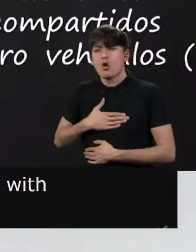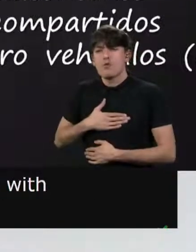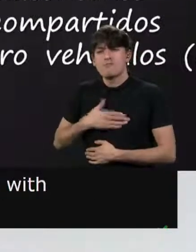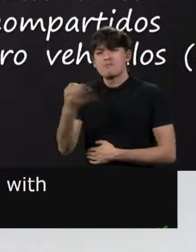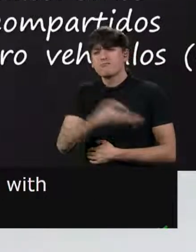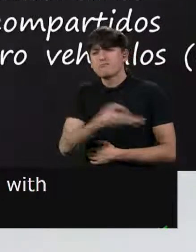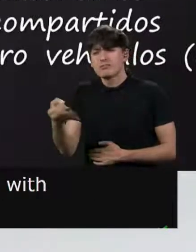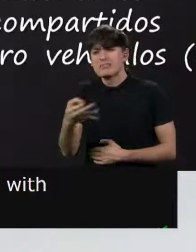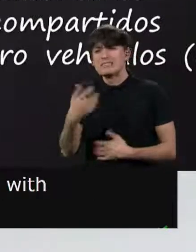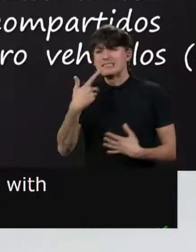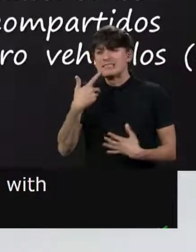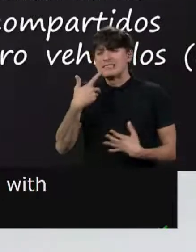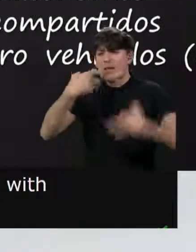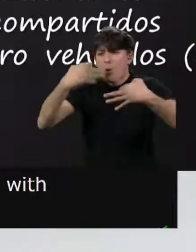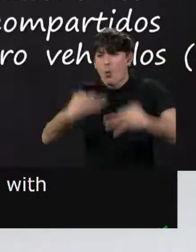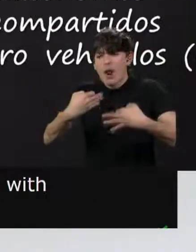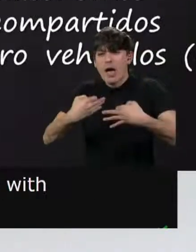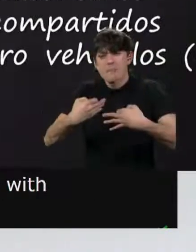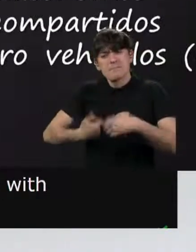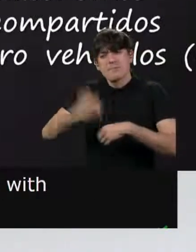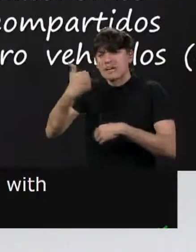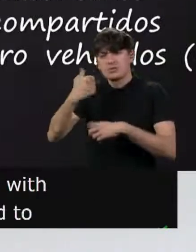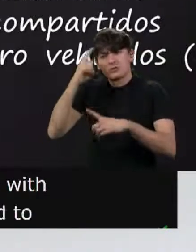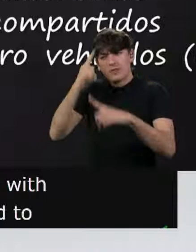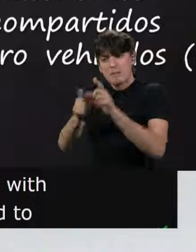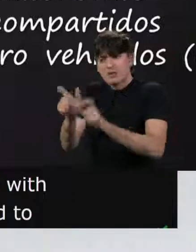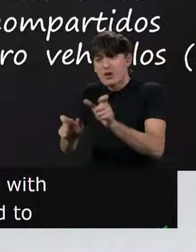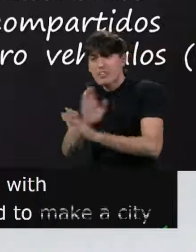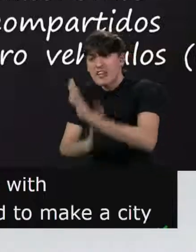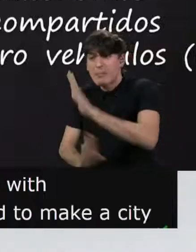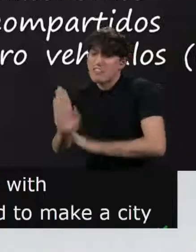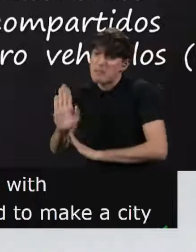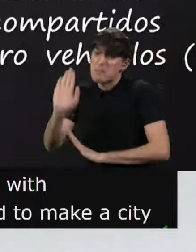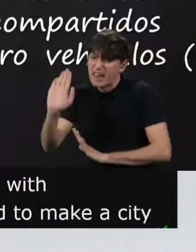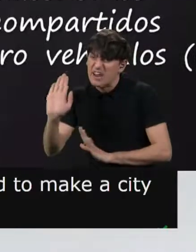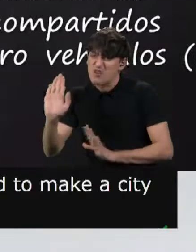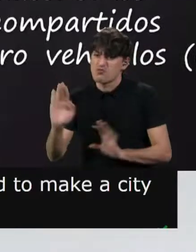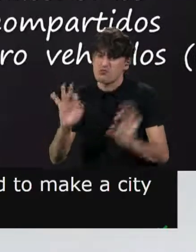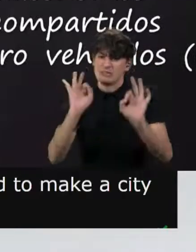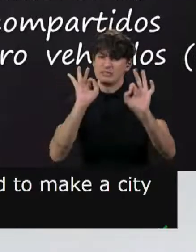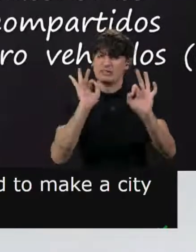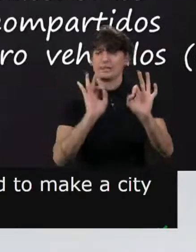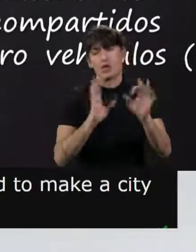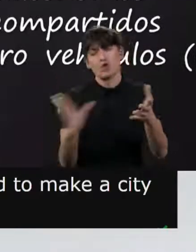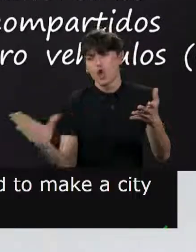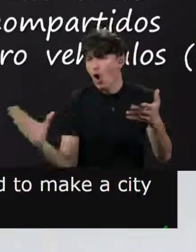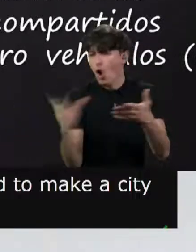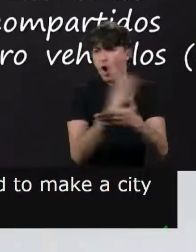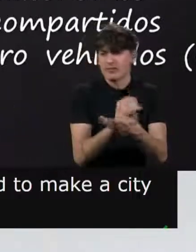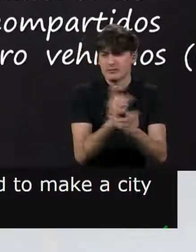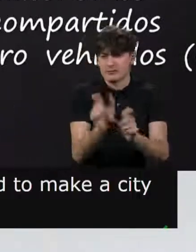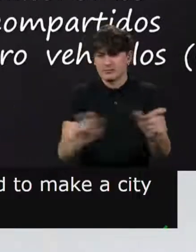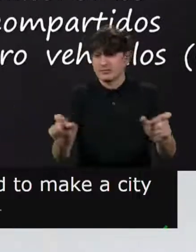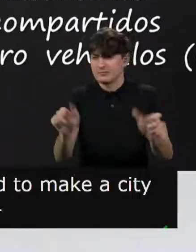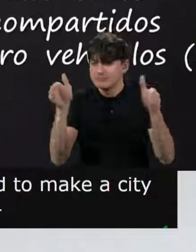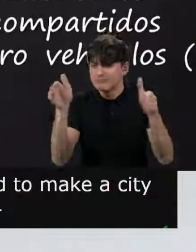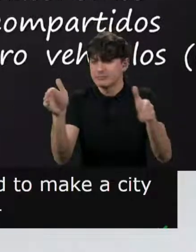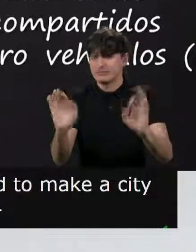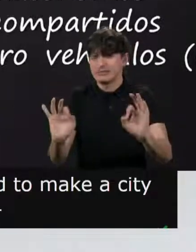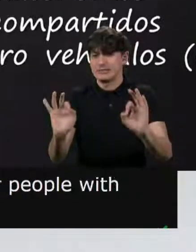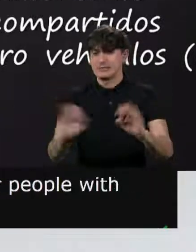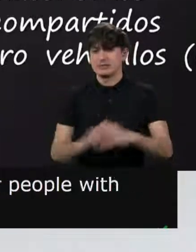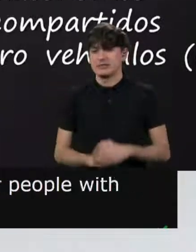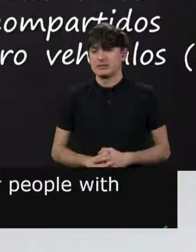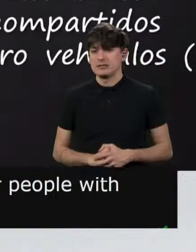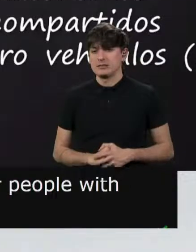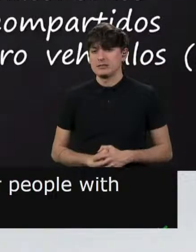We need to make a city that is livable for everyone and also accessible for people with disabilities, but accessible for everyone.